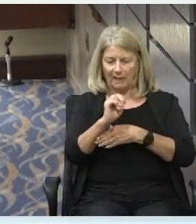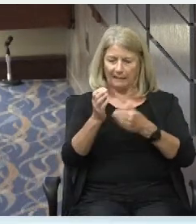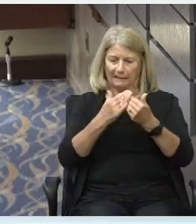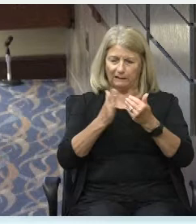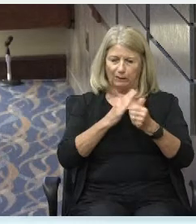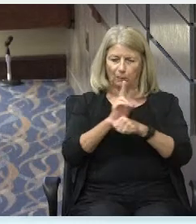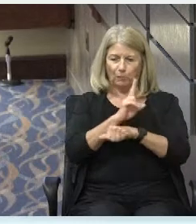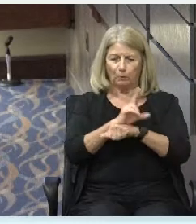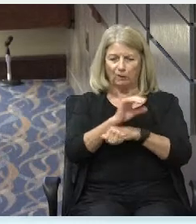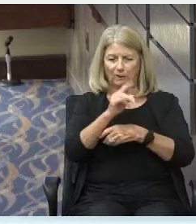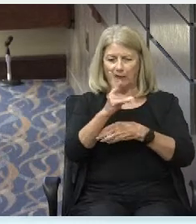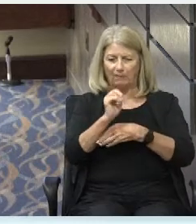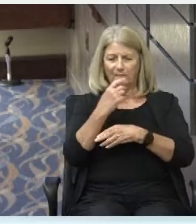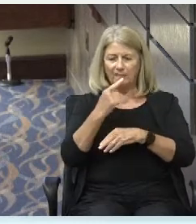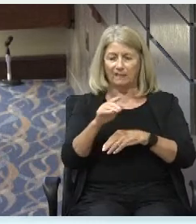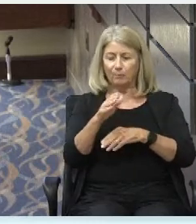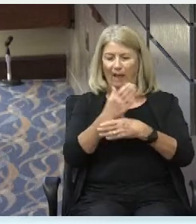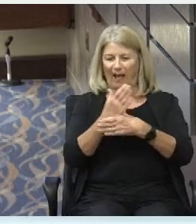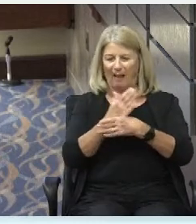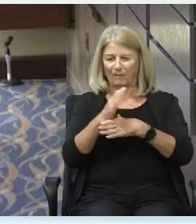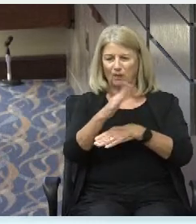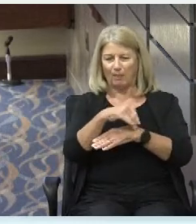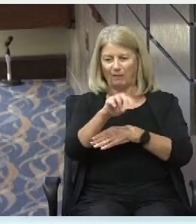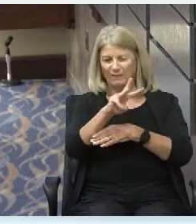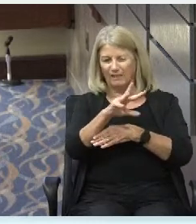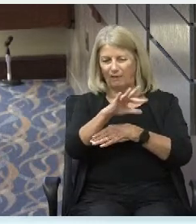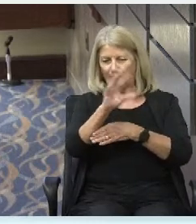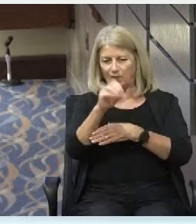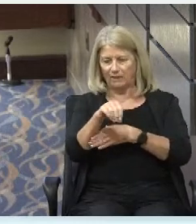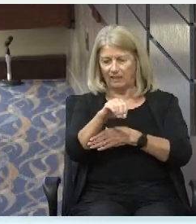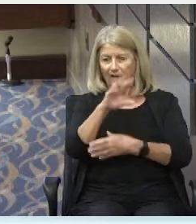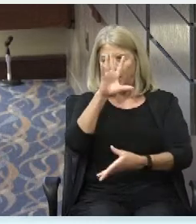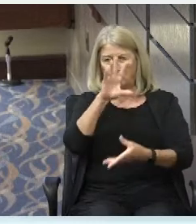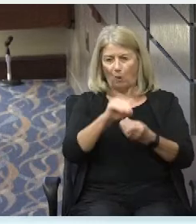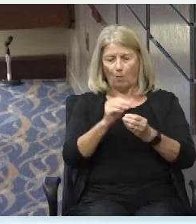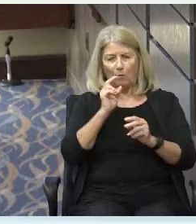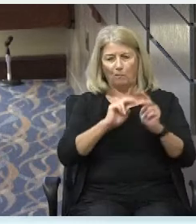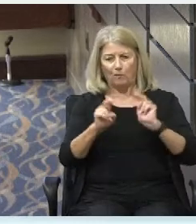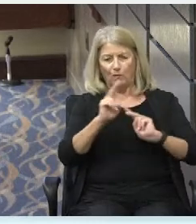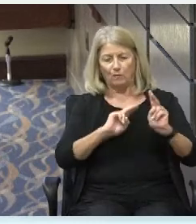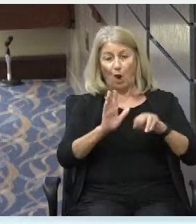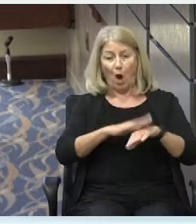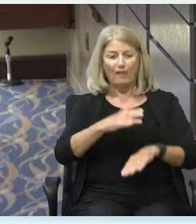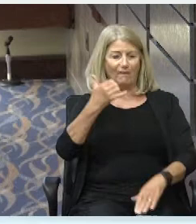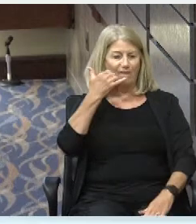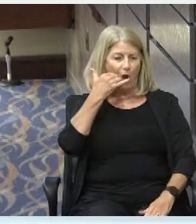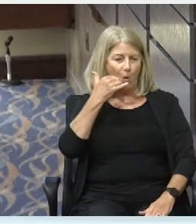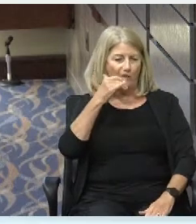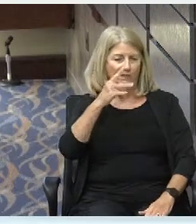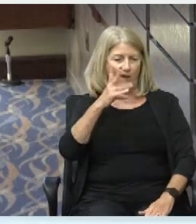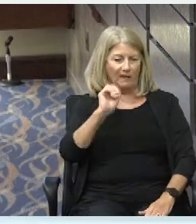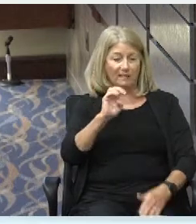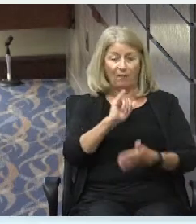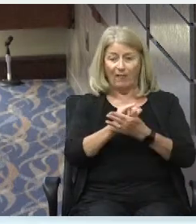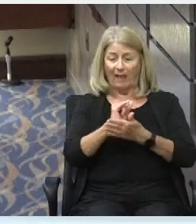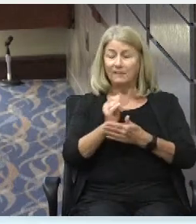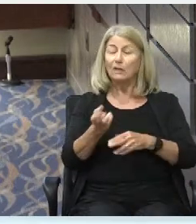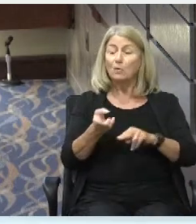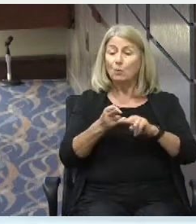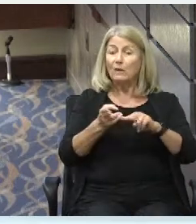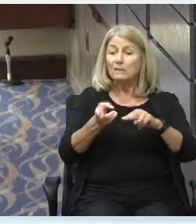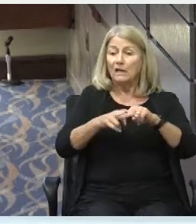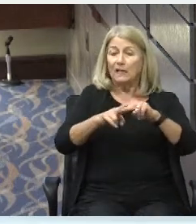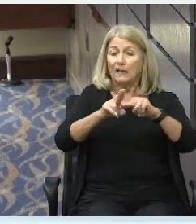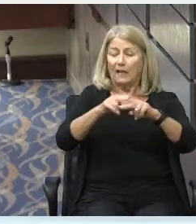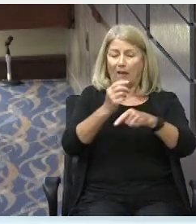Data tells us that we average about 65% of our total views on a mobile device, and that percentage is increasing every single year. So